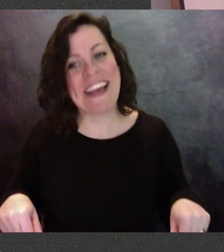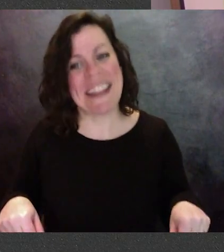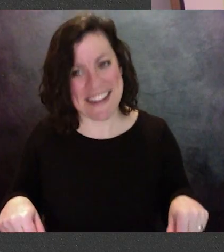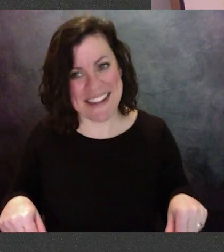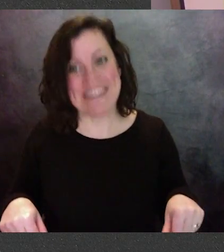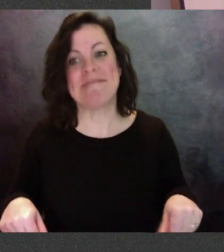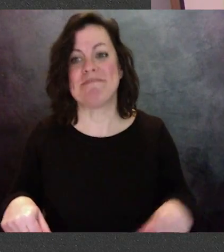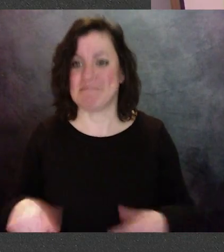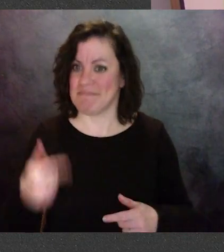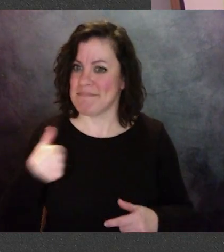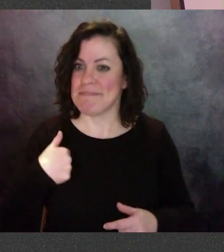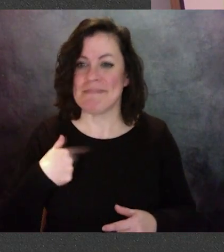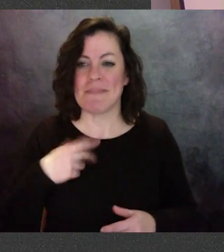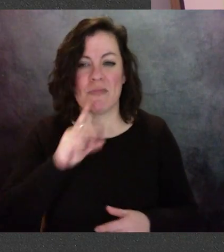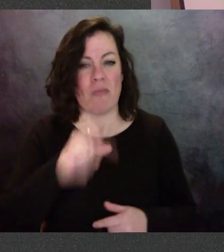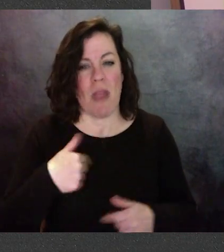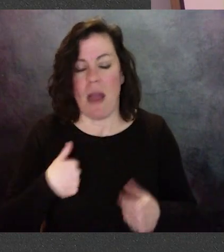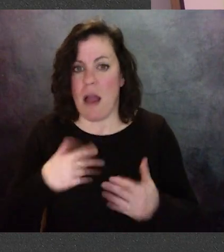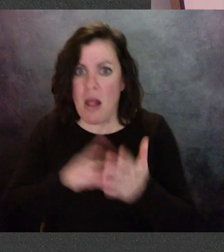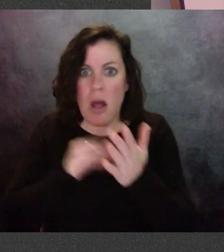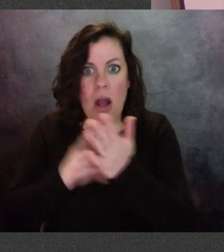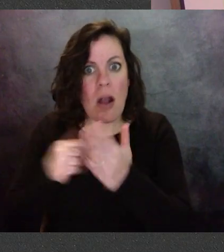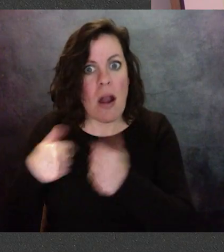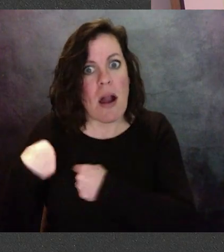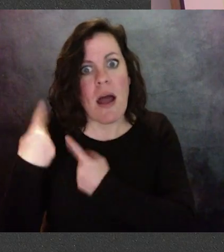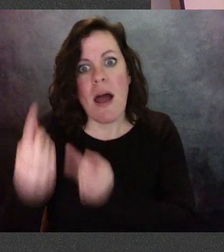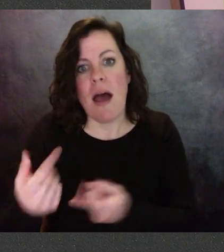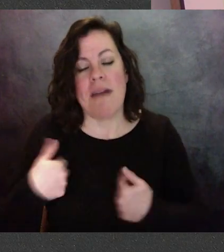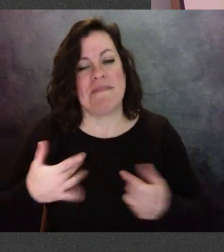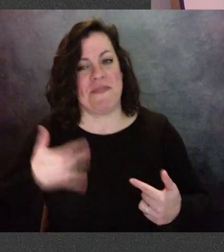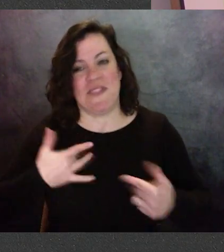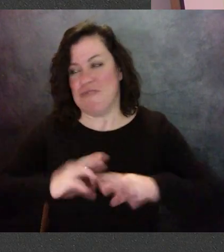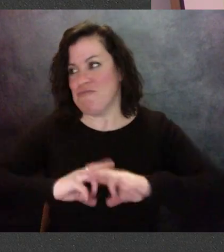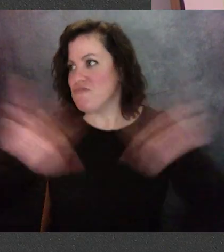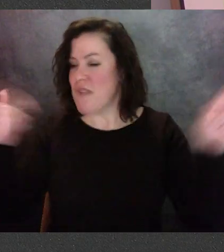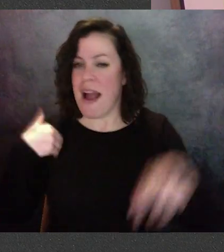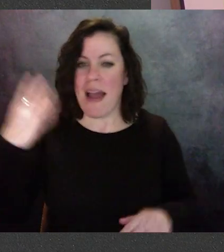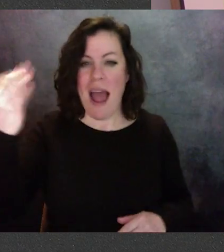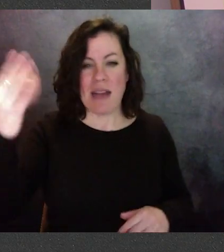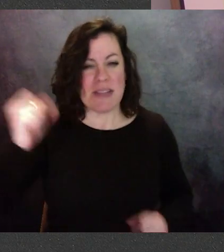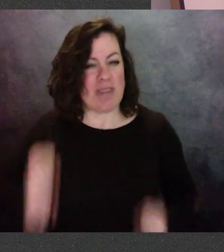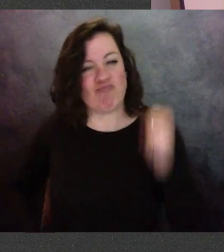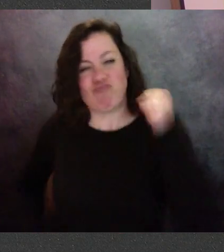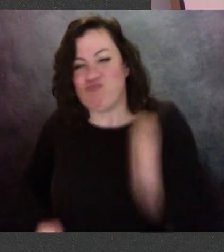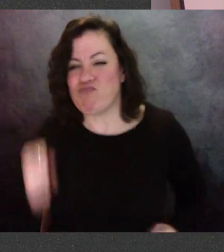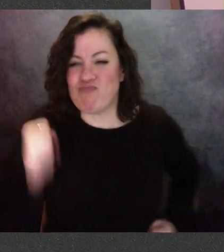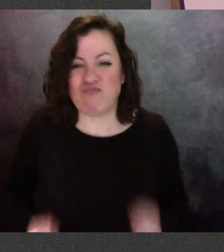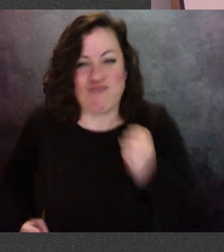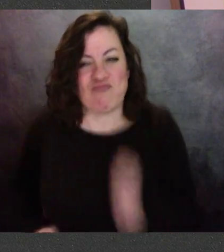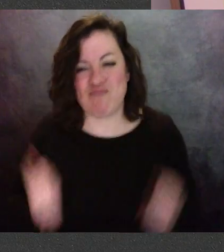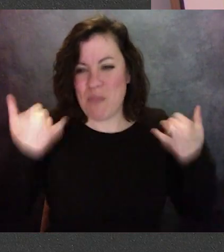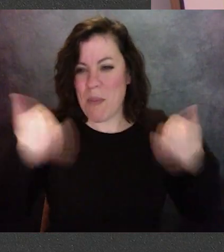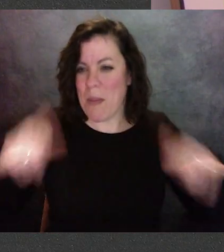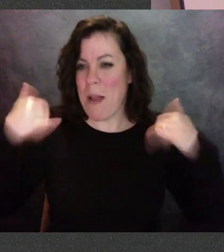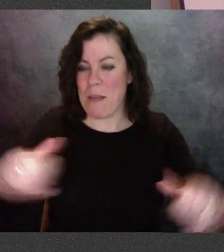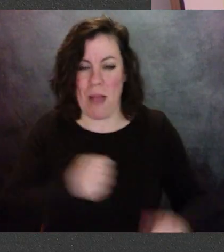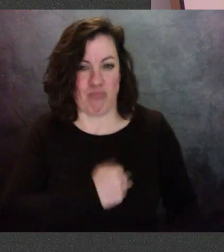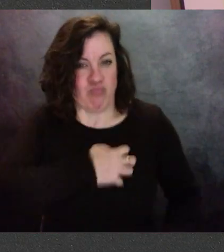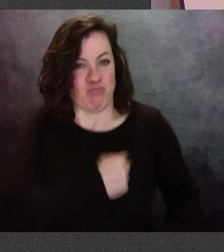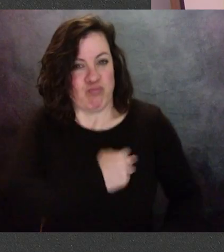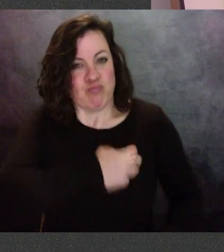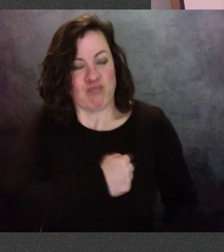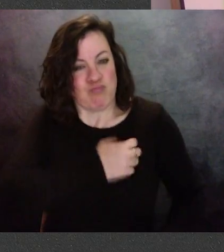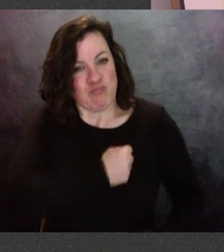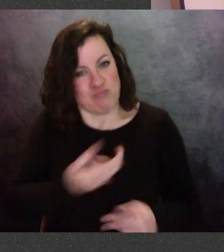to get back out there again and get my heart pumping. I'm going to do one of my very favorite shape up activities that I do almost every